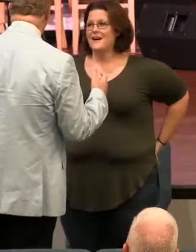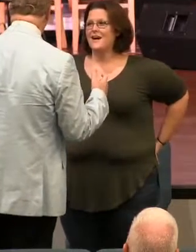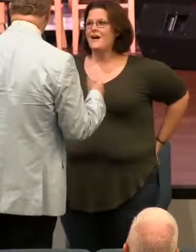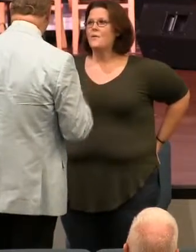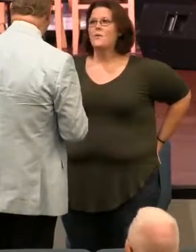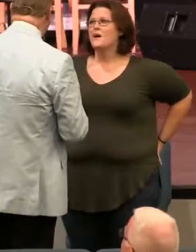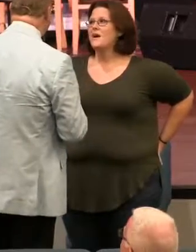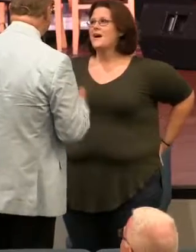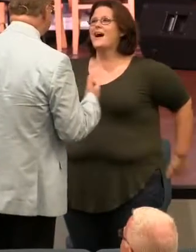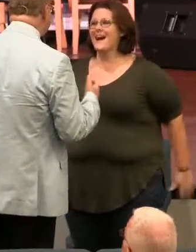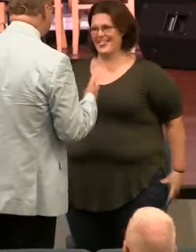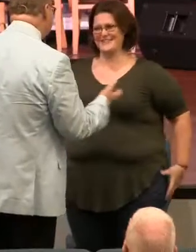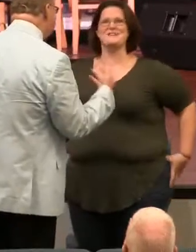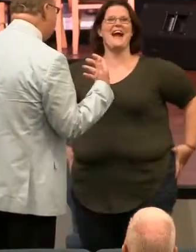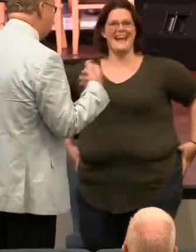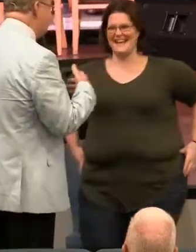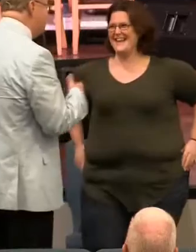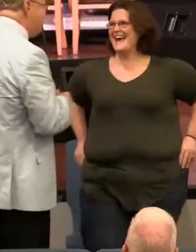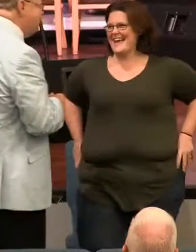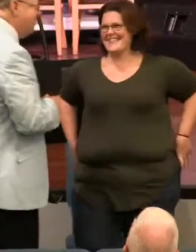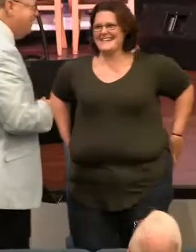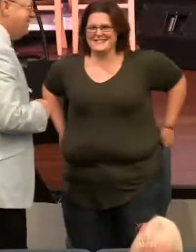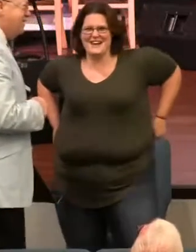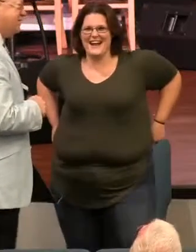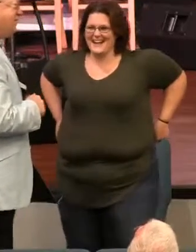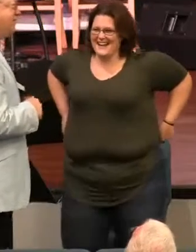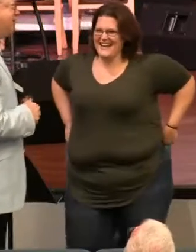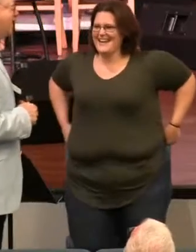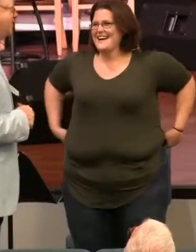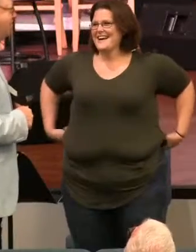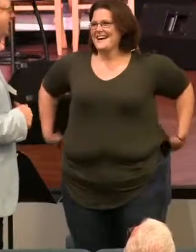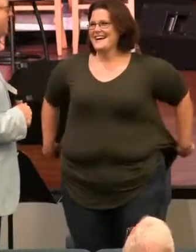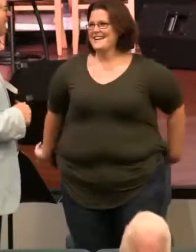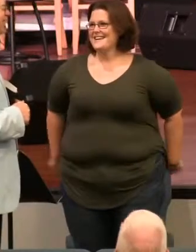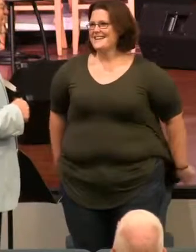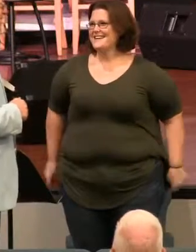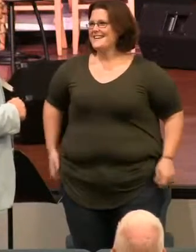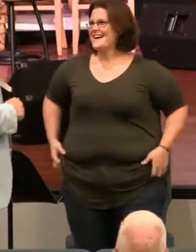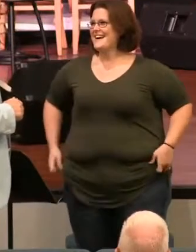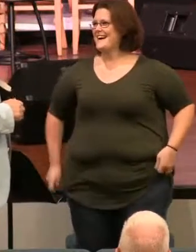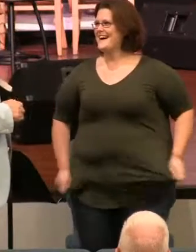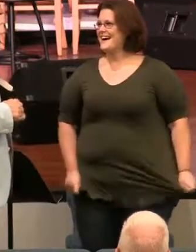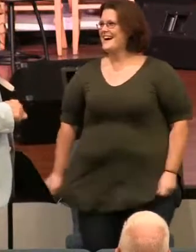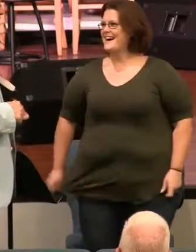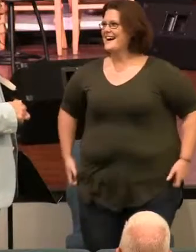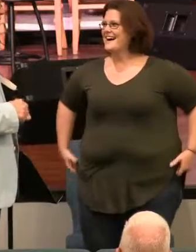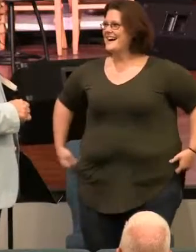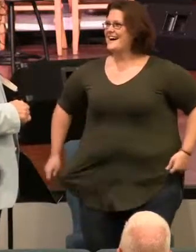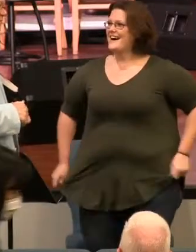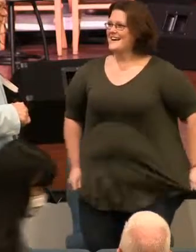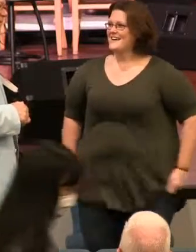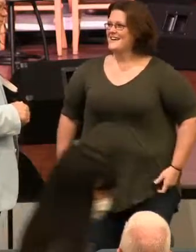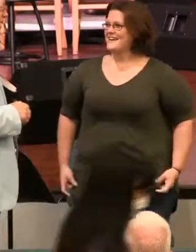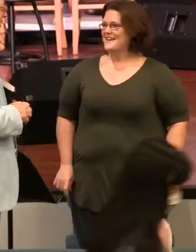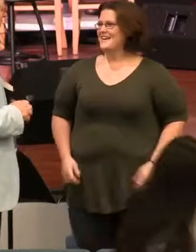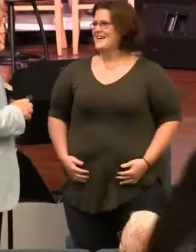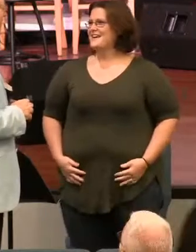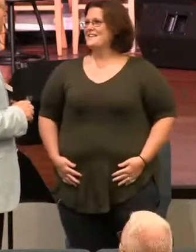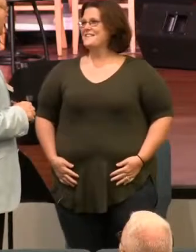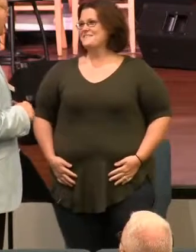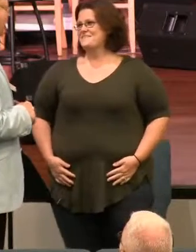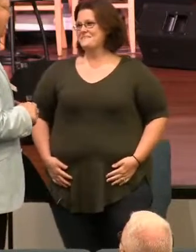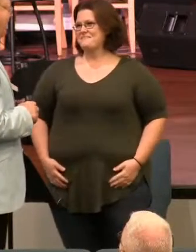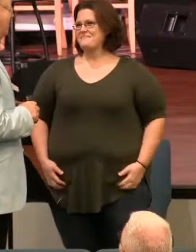I lay on this side. Oh, no. So now I have to lay facing my wife.